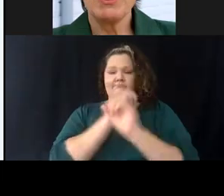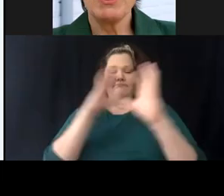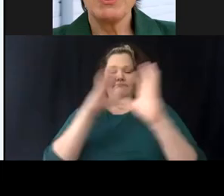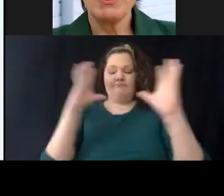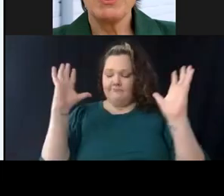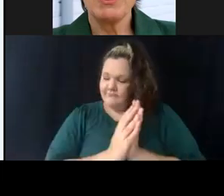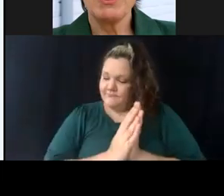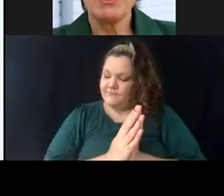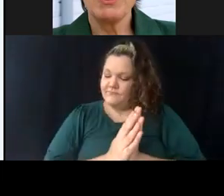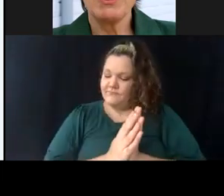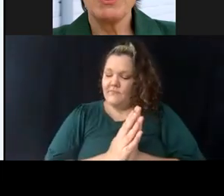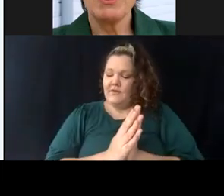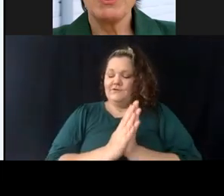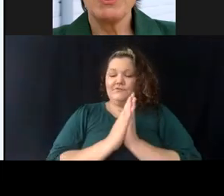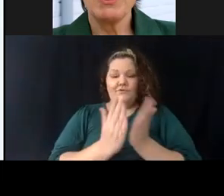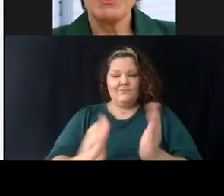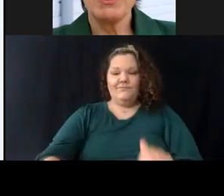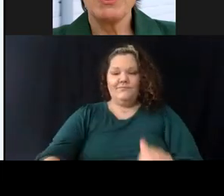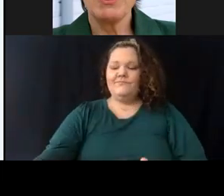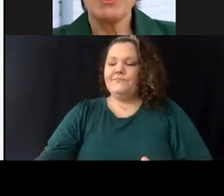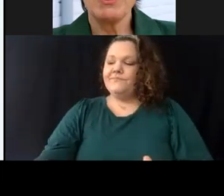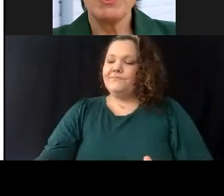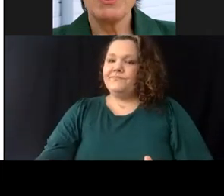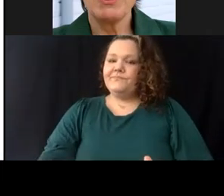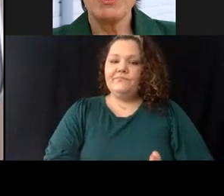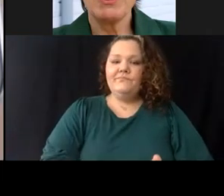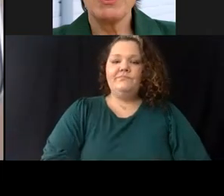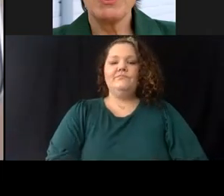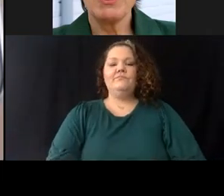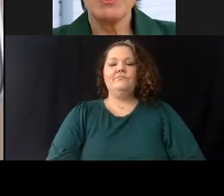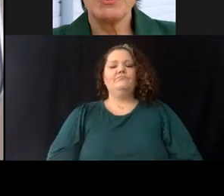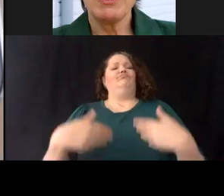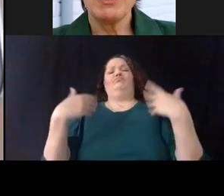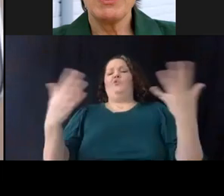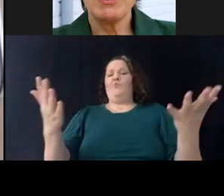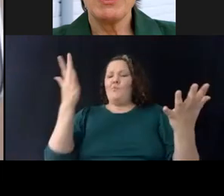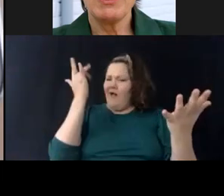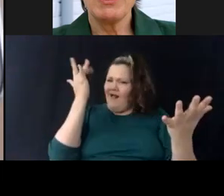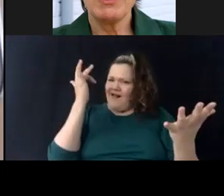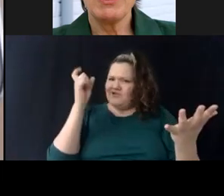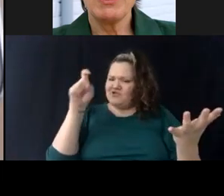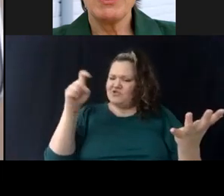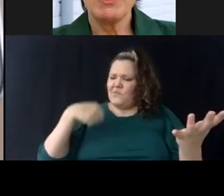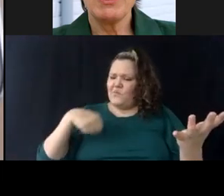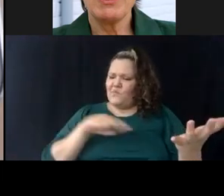and who can access that audio description. So there's quite a lot of nuance when we're talking about the disability community.